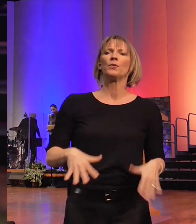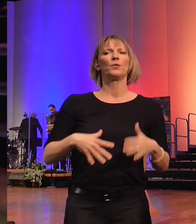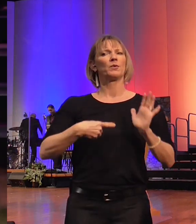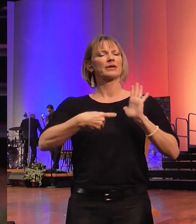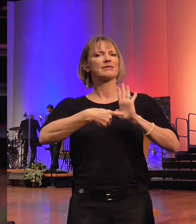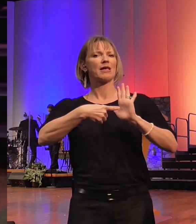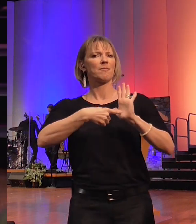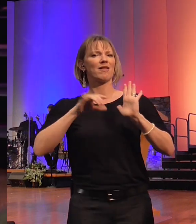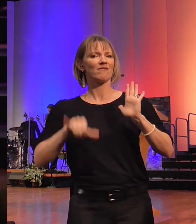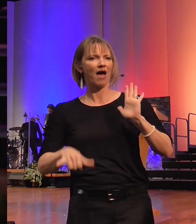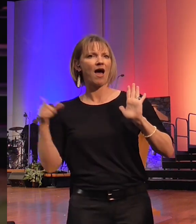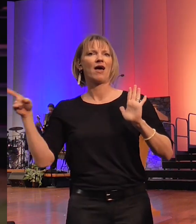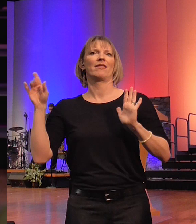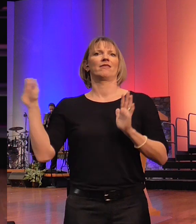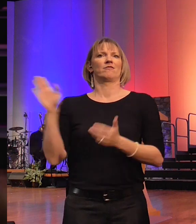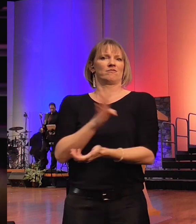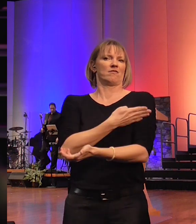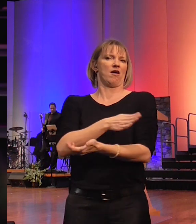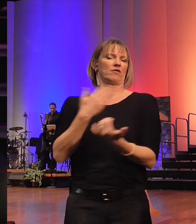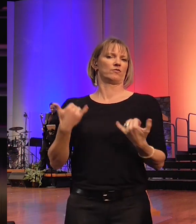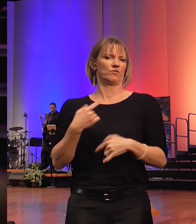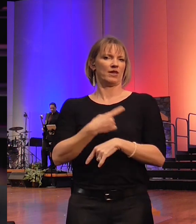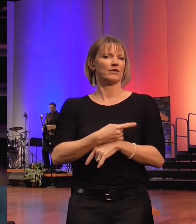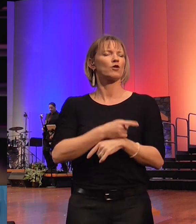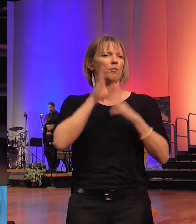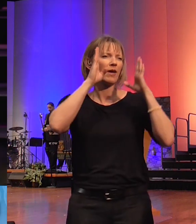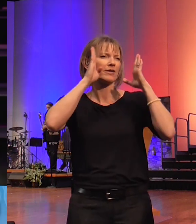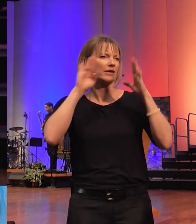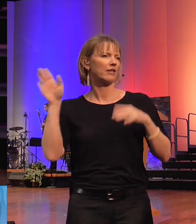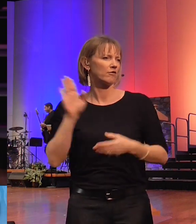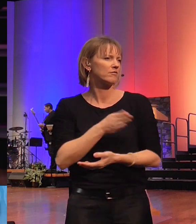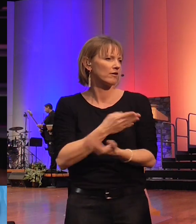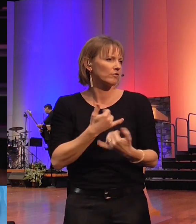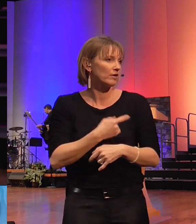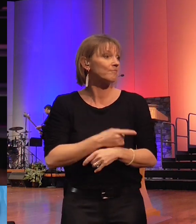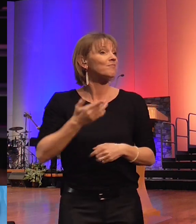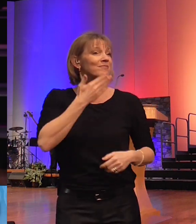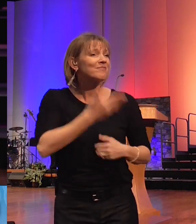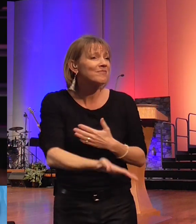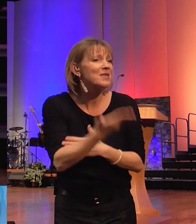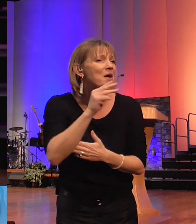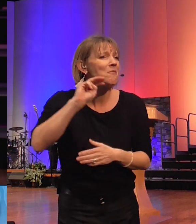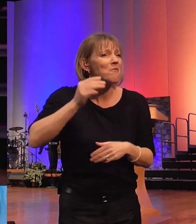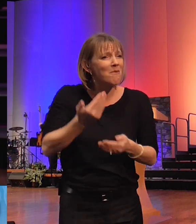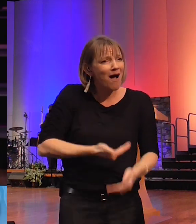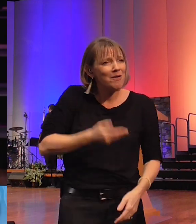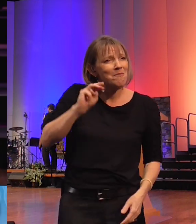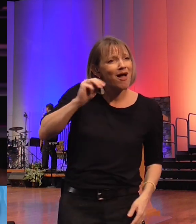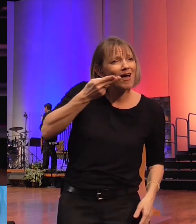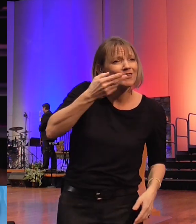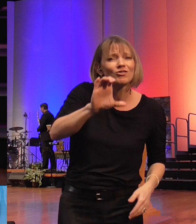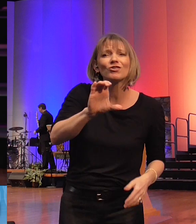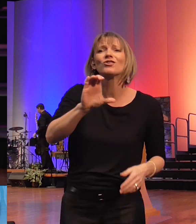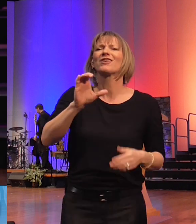of that in the songs that they've chosen today. So pay attention to that. Good morning. Welcome to Mile High Church. How's everyone doing